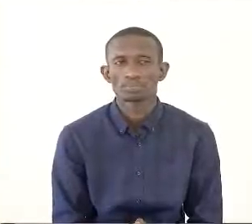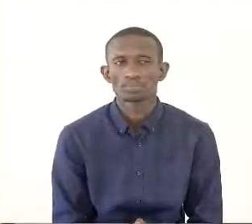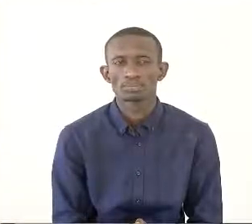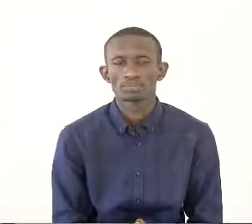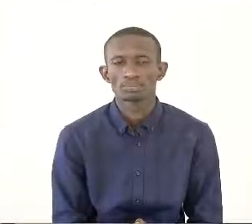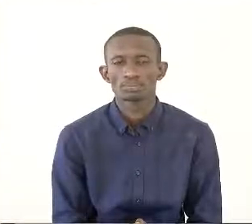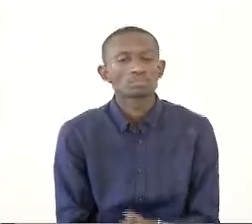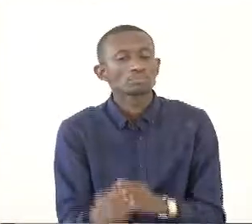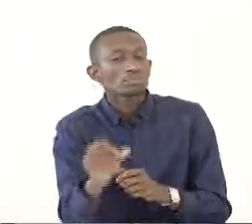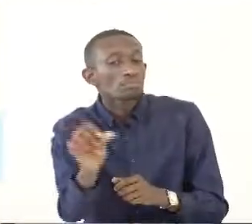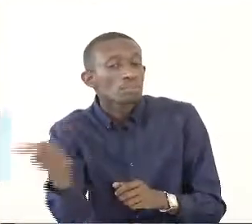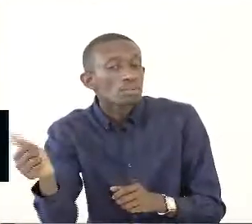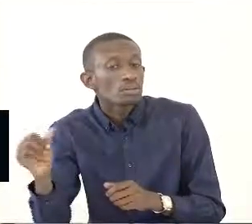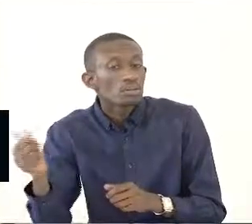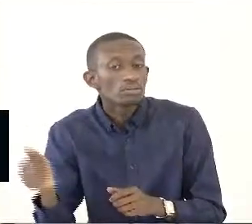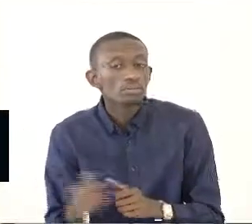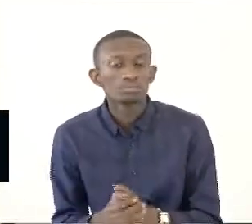another